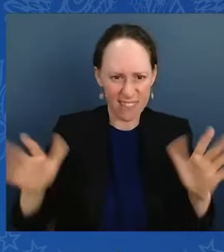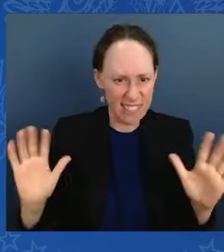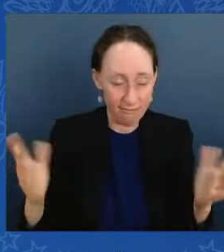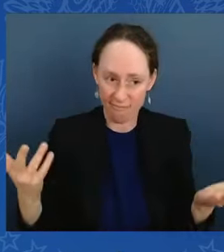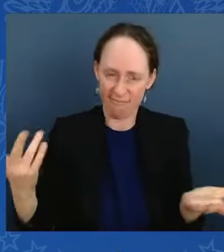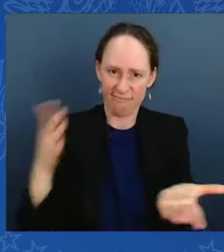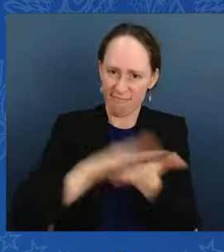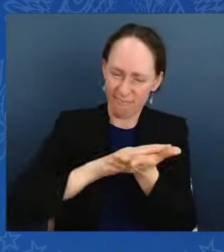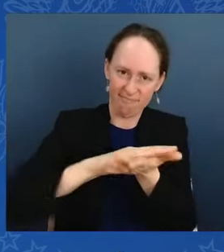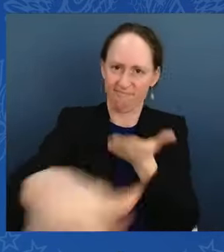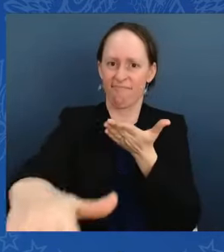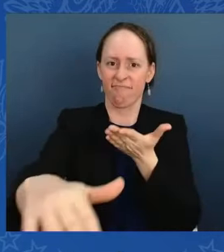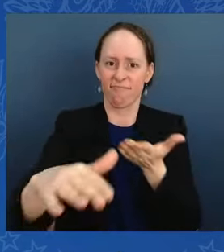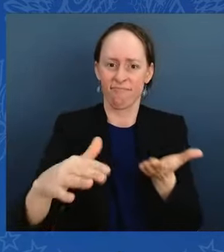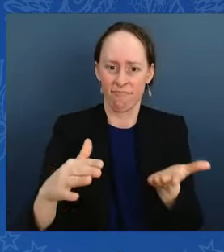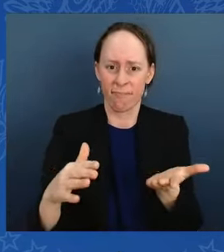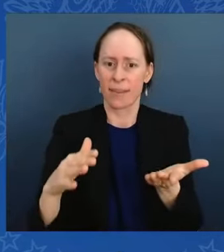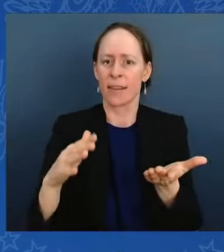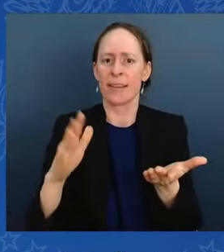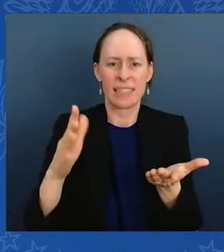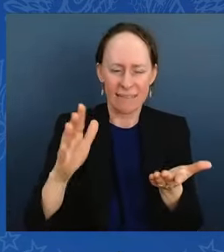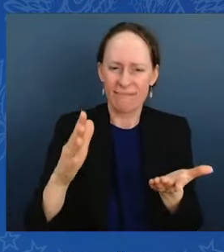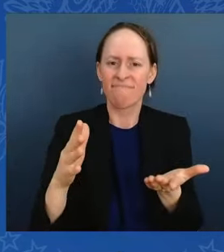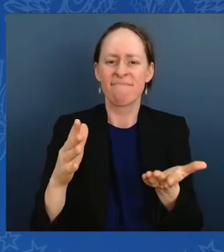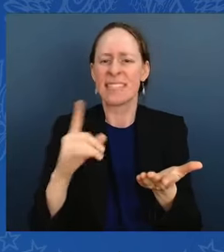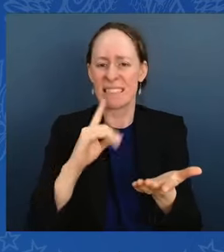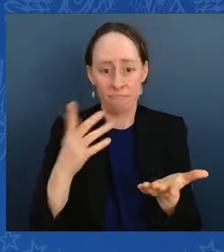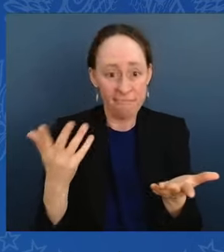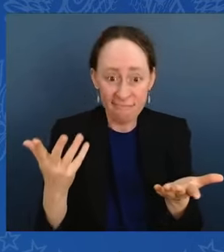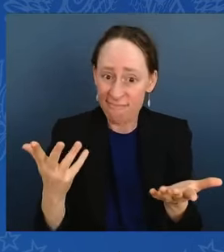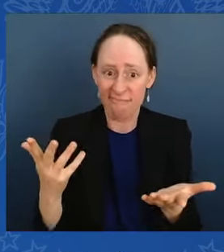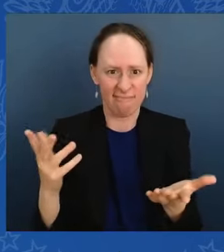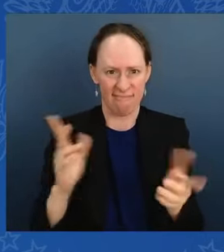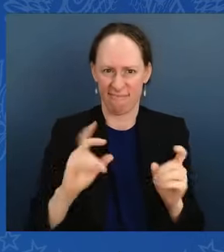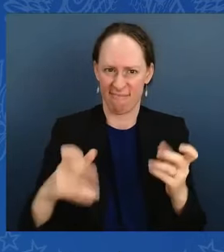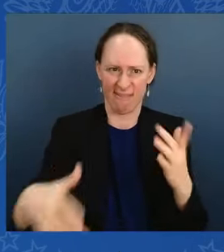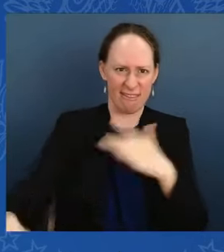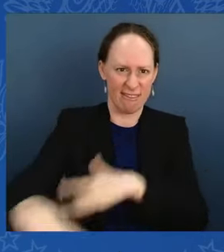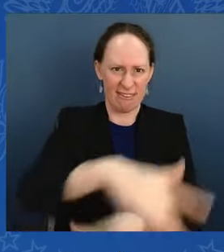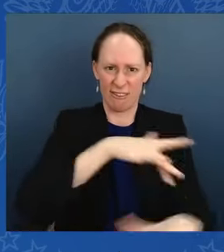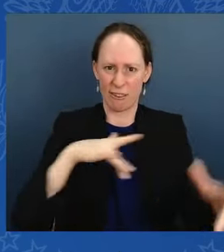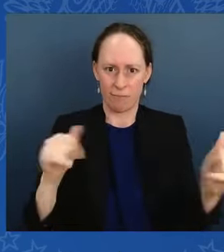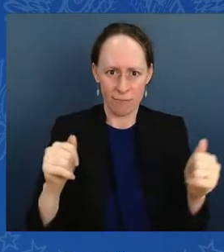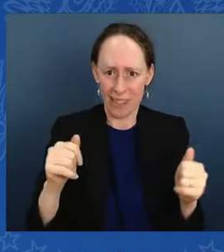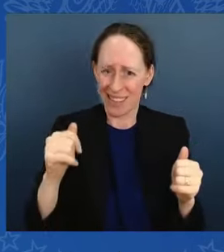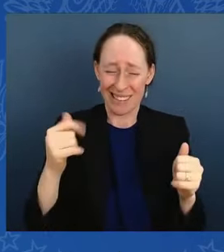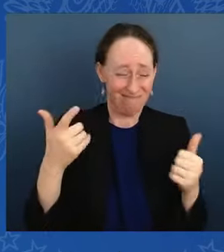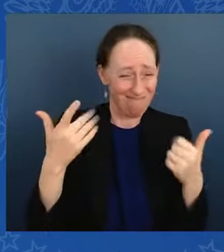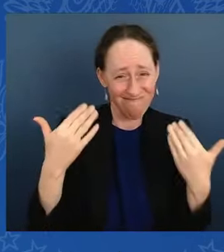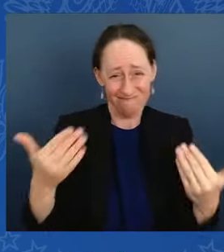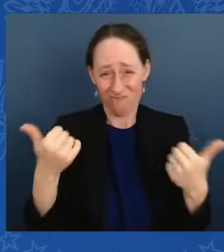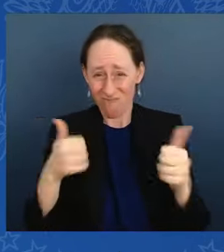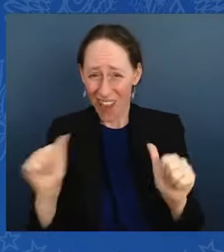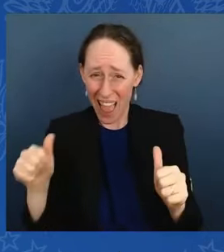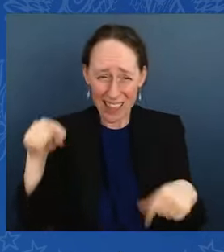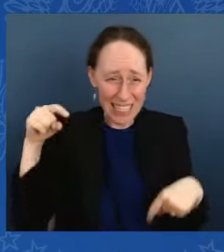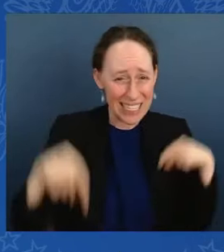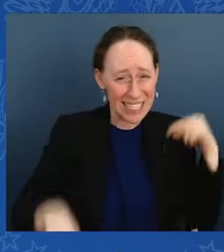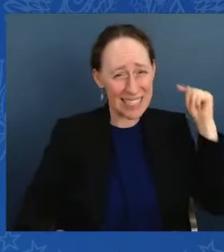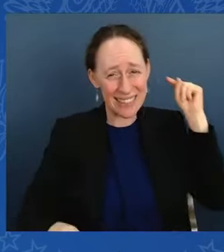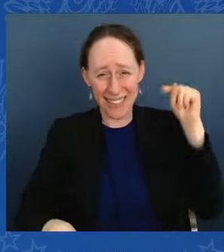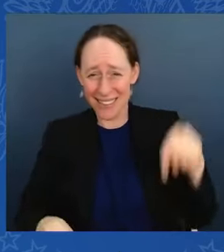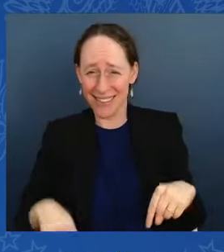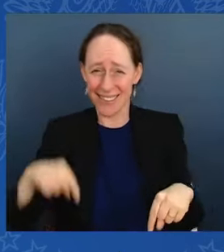marsh. They went out there, they cut a road through with their vehicles. They got out there, they went in, and all they wanted to do